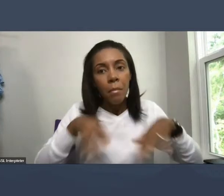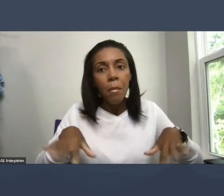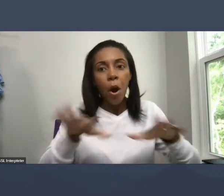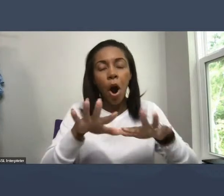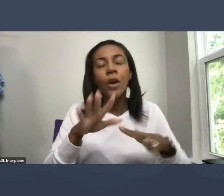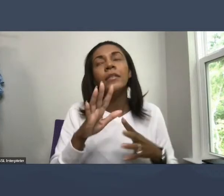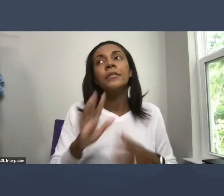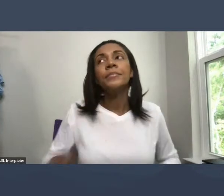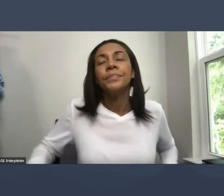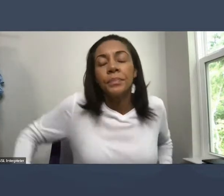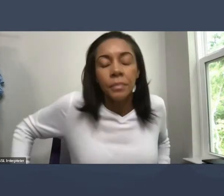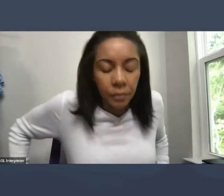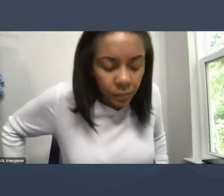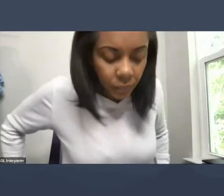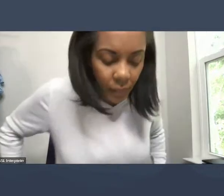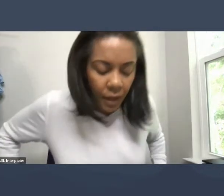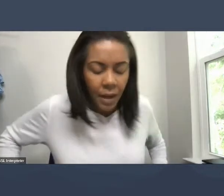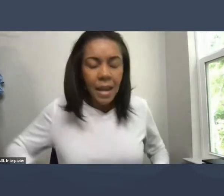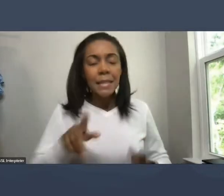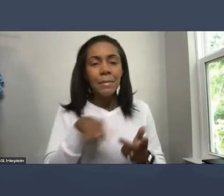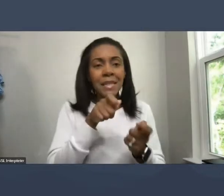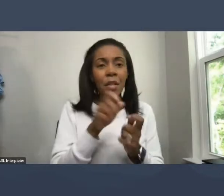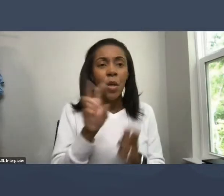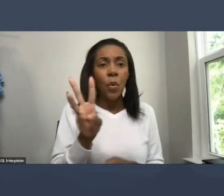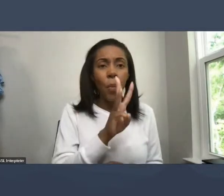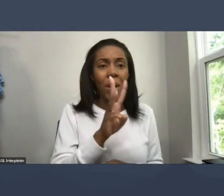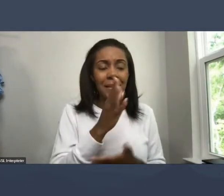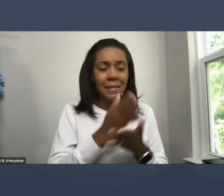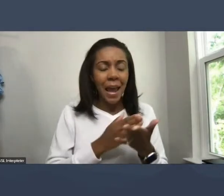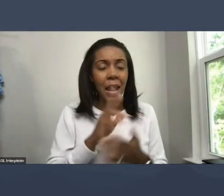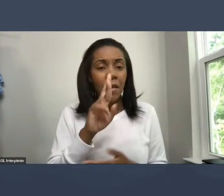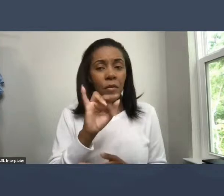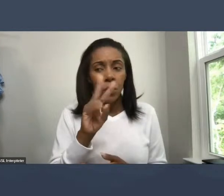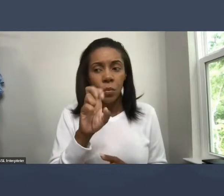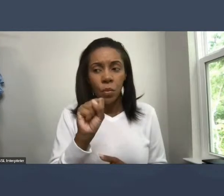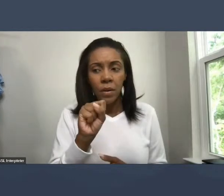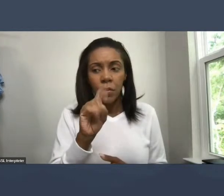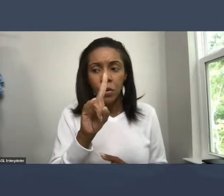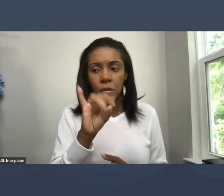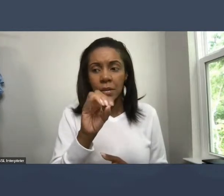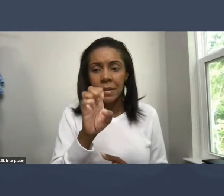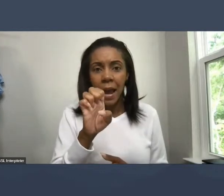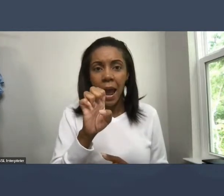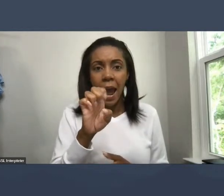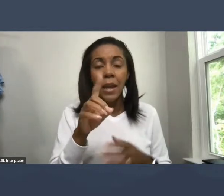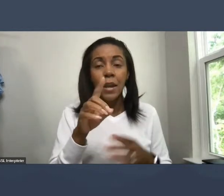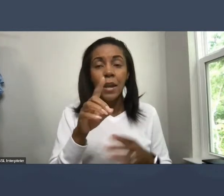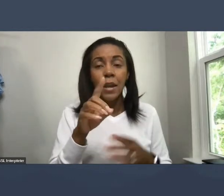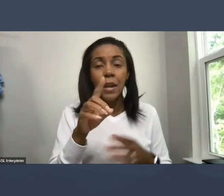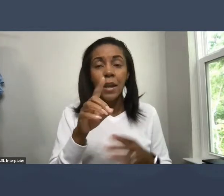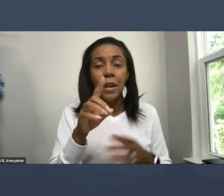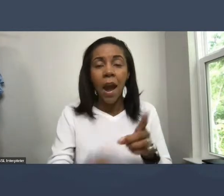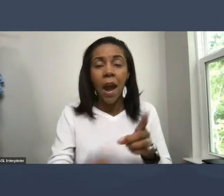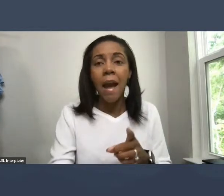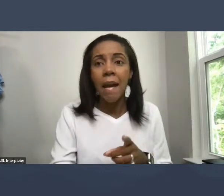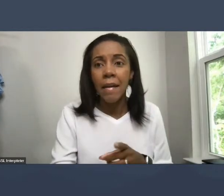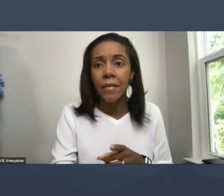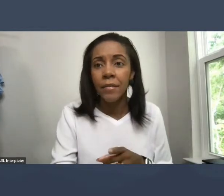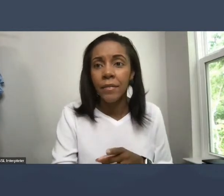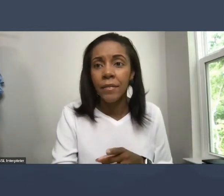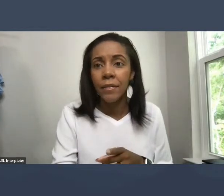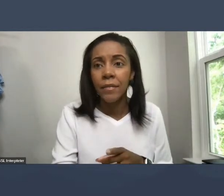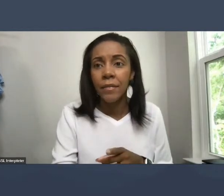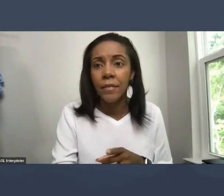Riverside Drive, immediately south of the southern lawn pool. Parking will be included in the design and project budget and consistent with the expected